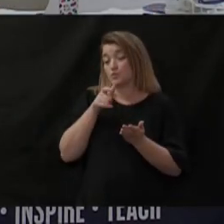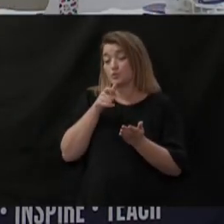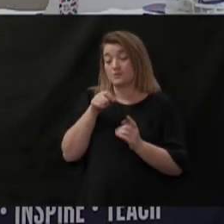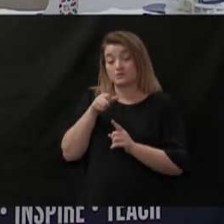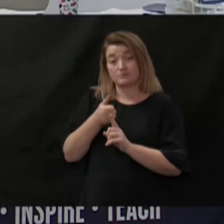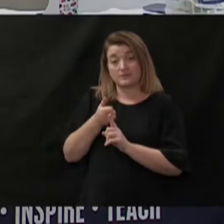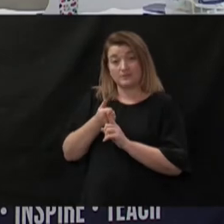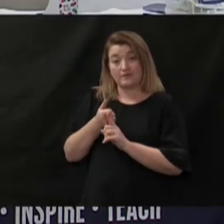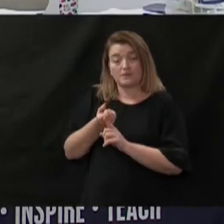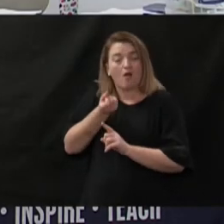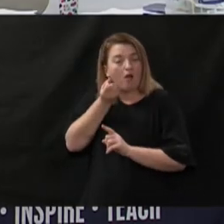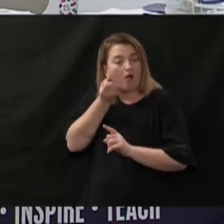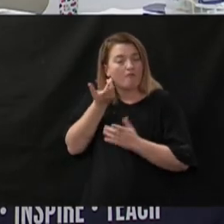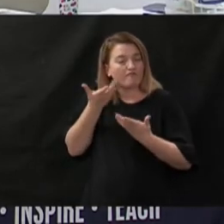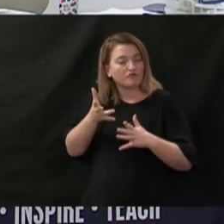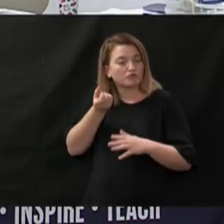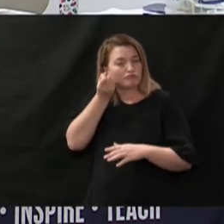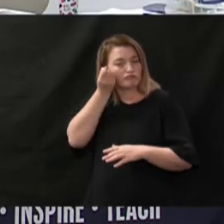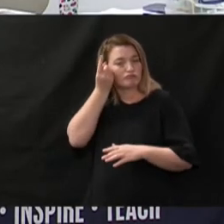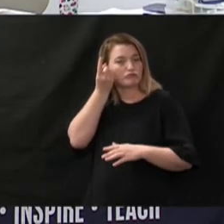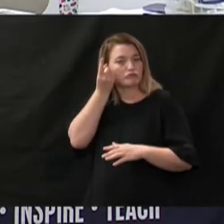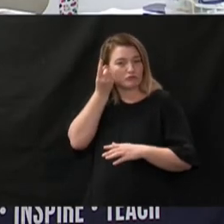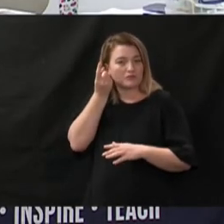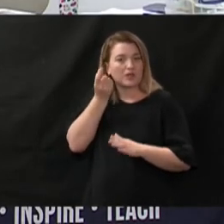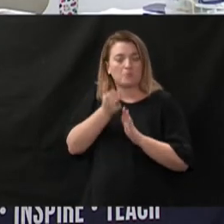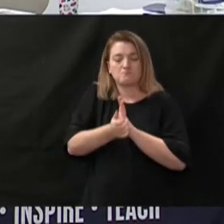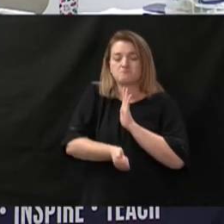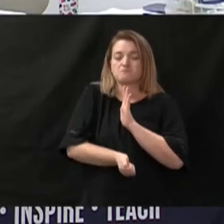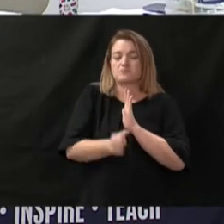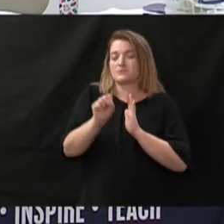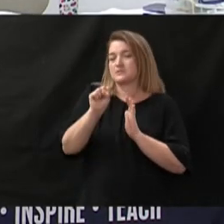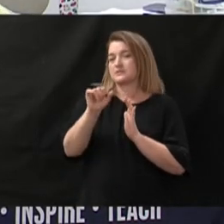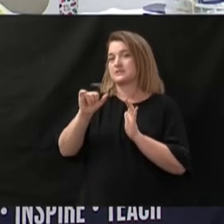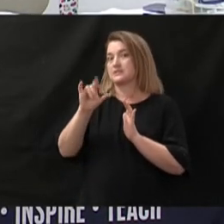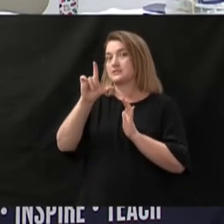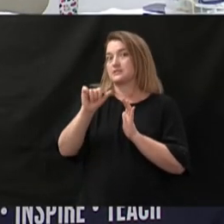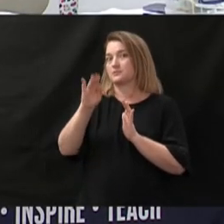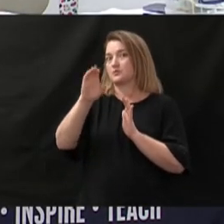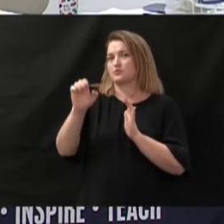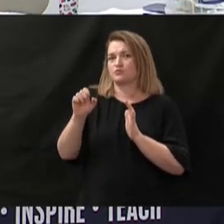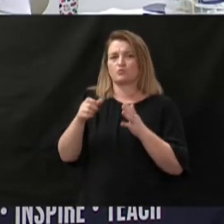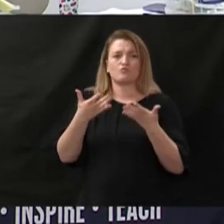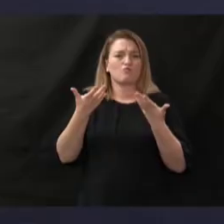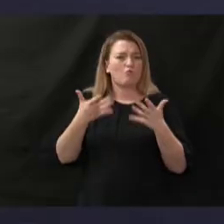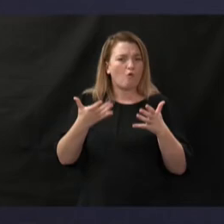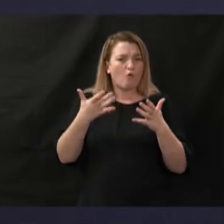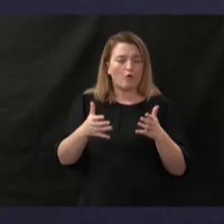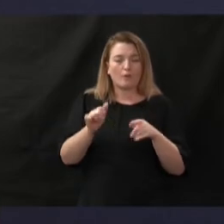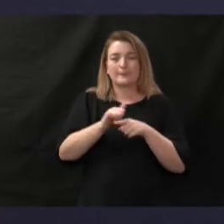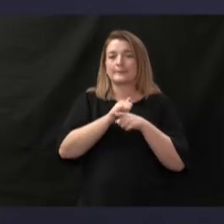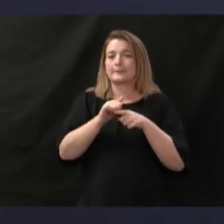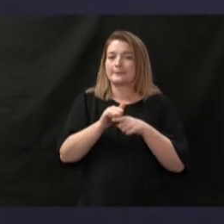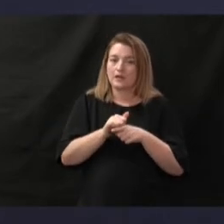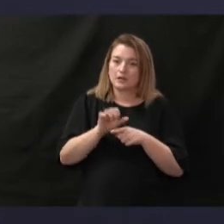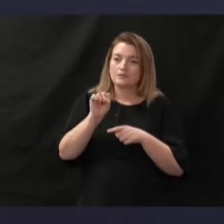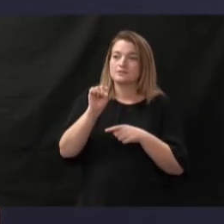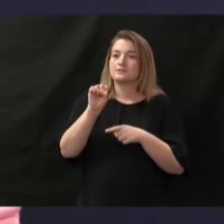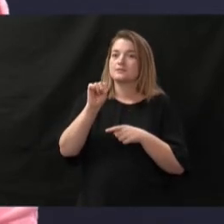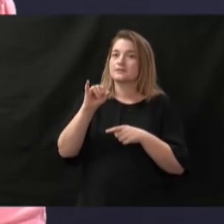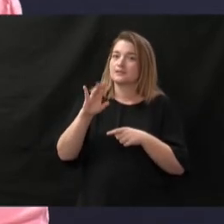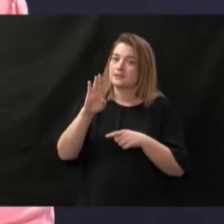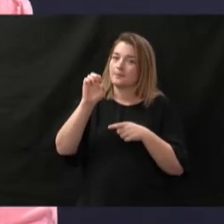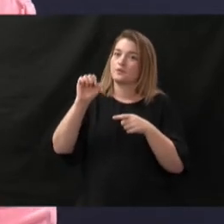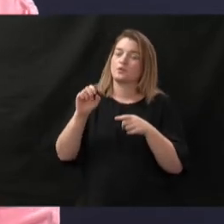syllables. And you've done a lot of counting of syllables, and you've done a lot of talking about syllable